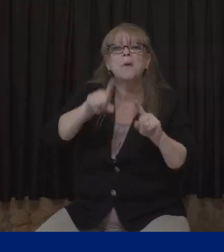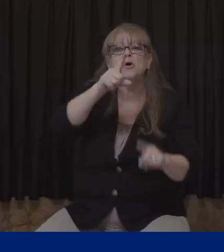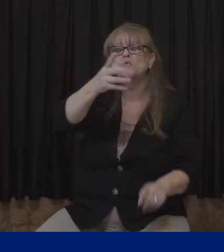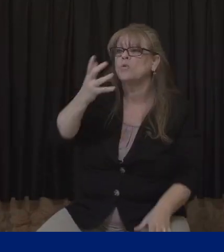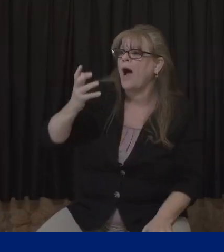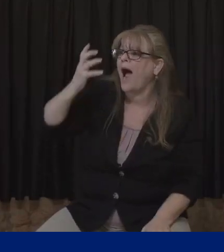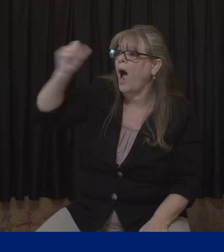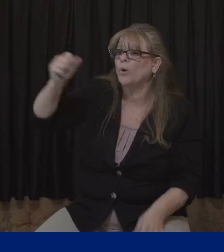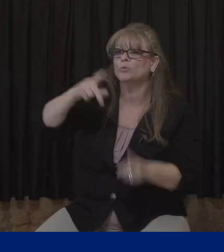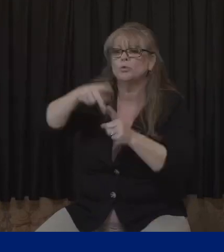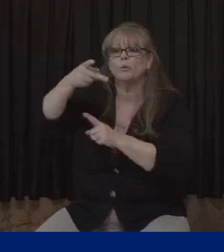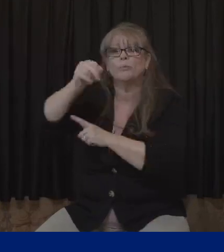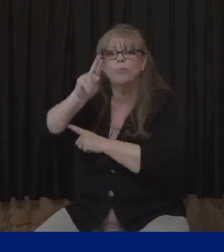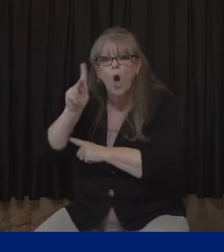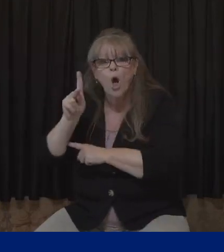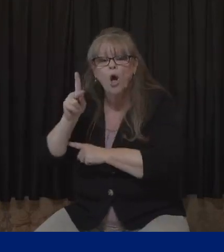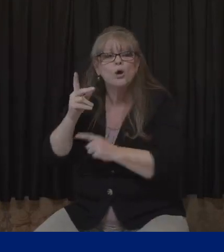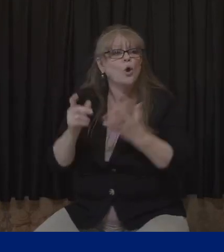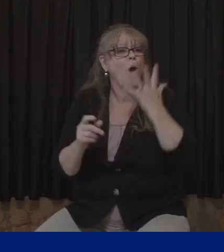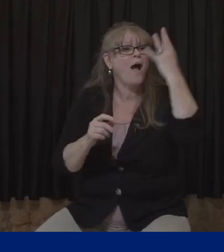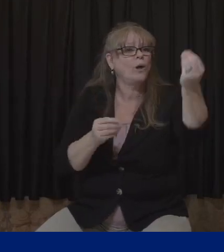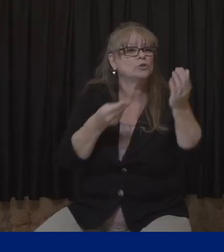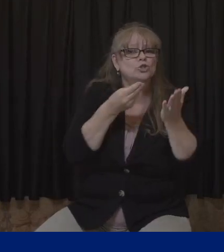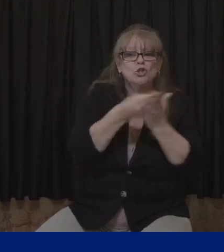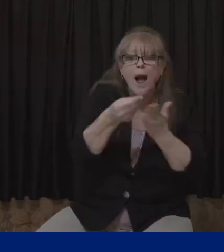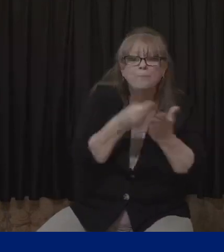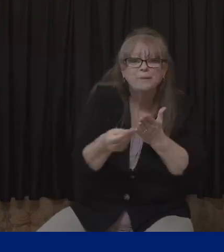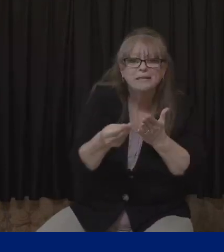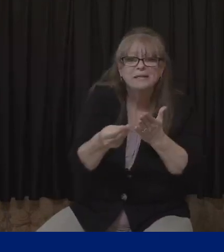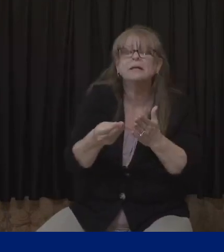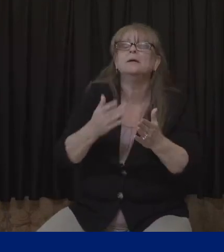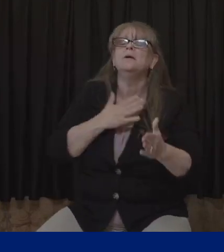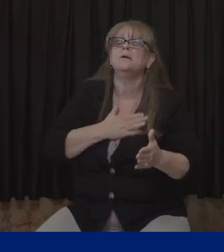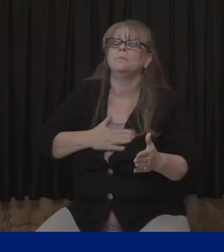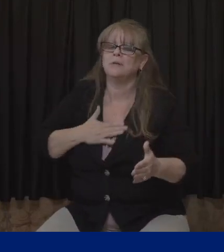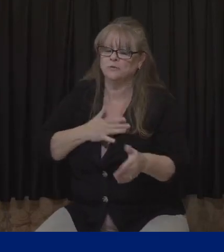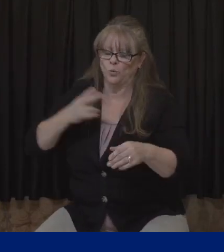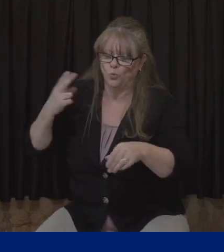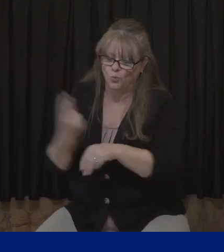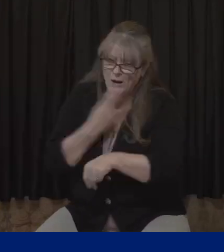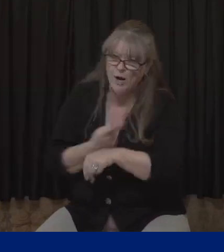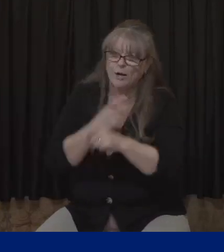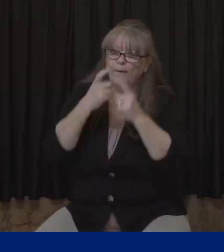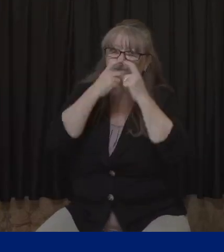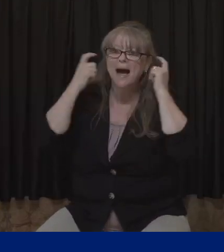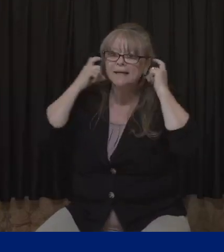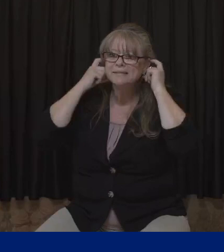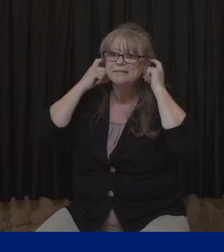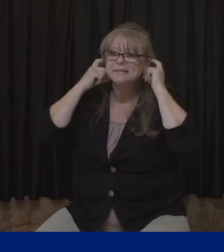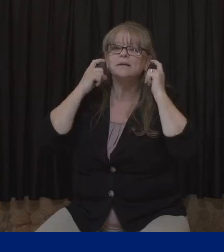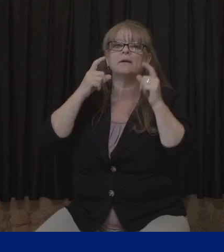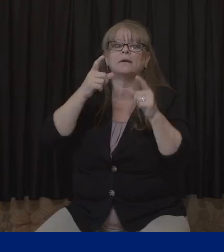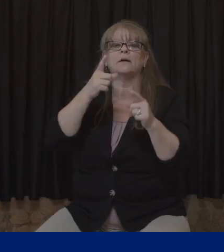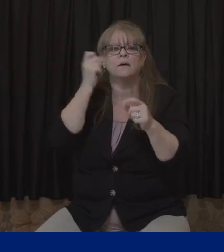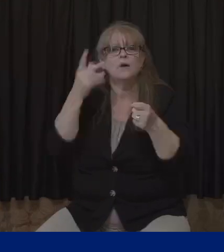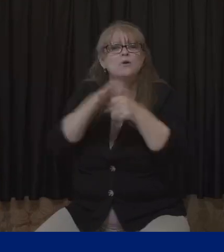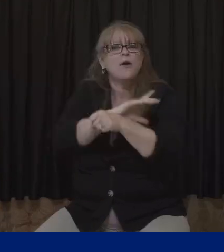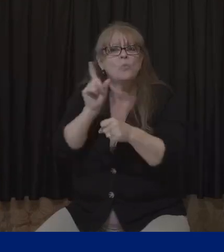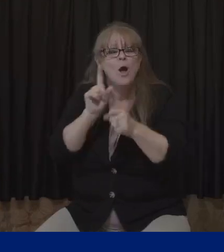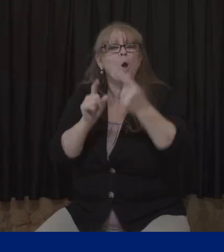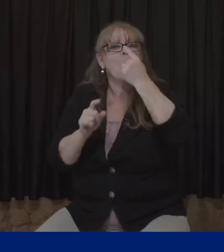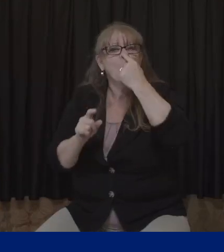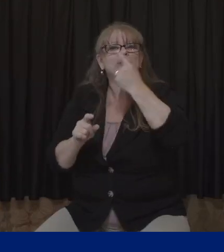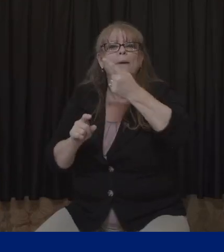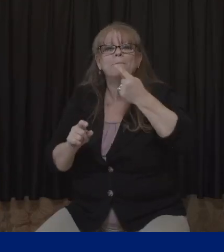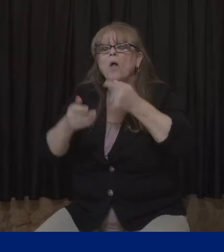wear a cloth face covering. It should cover your nose and your mouth, not get in the way of your breathing. You can make one out of an old t-shirt. You can find out